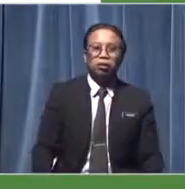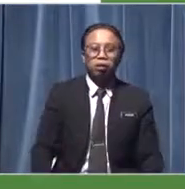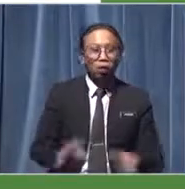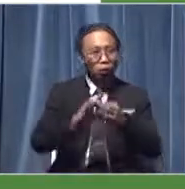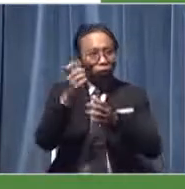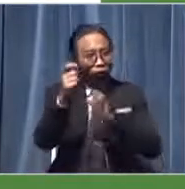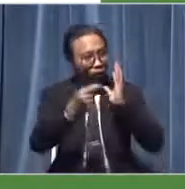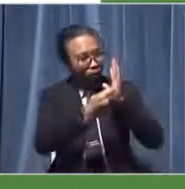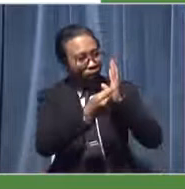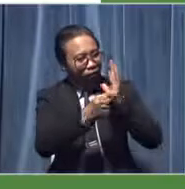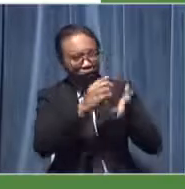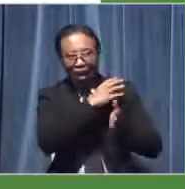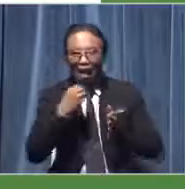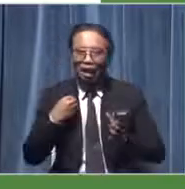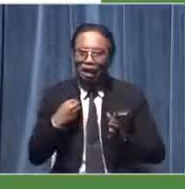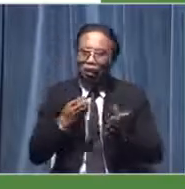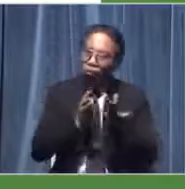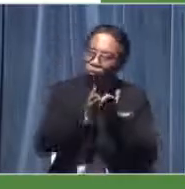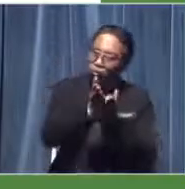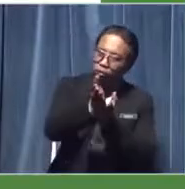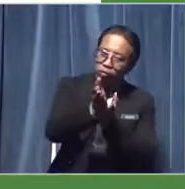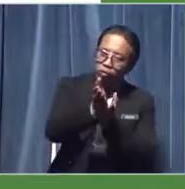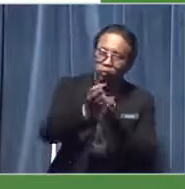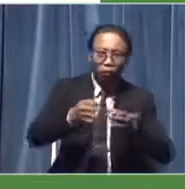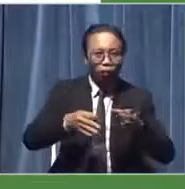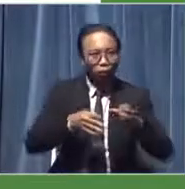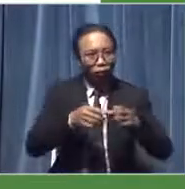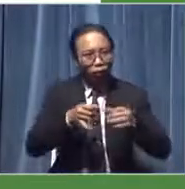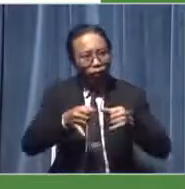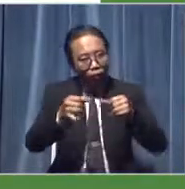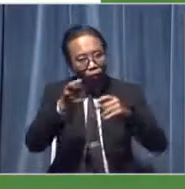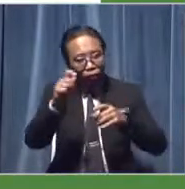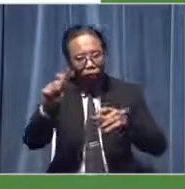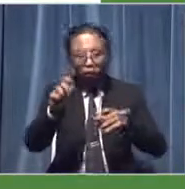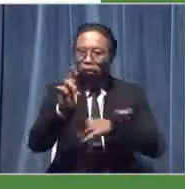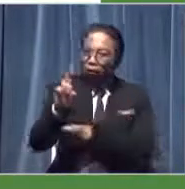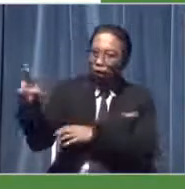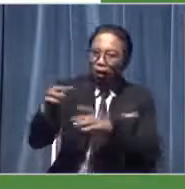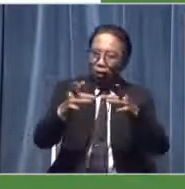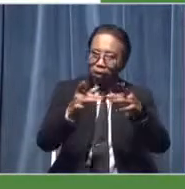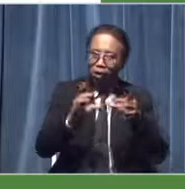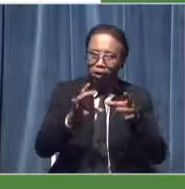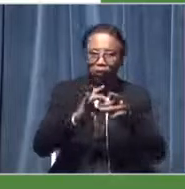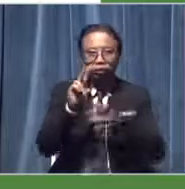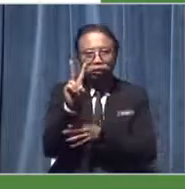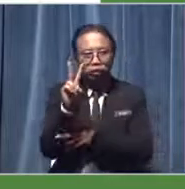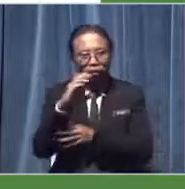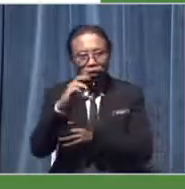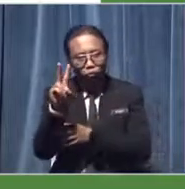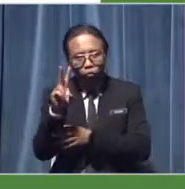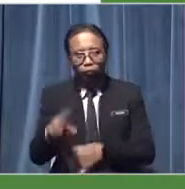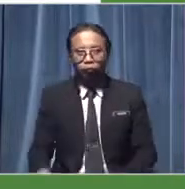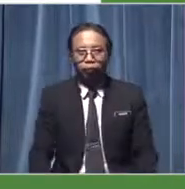and continues to flow to the right plate of C2.